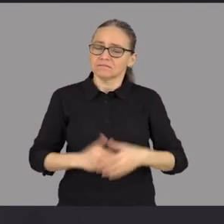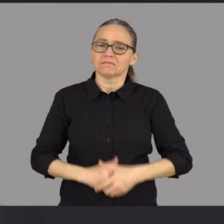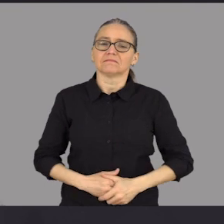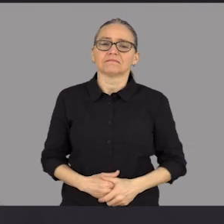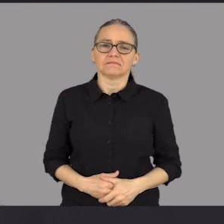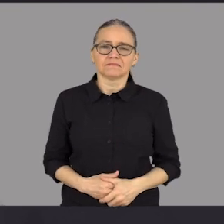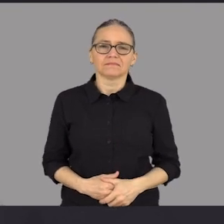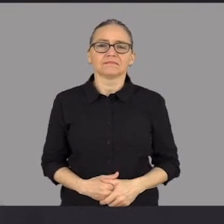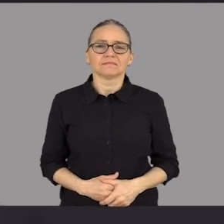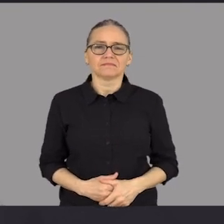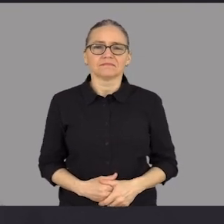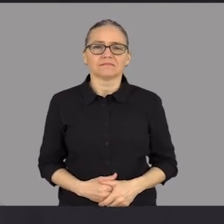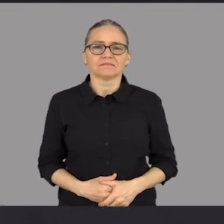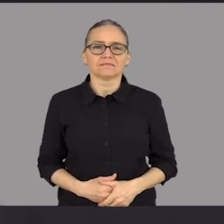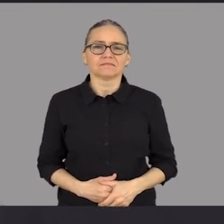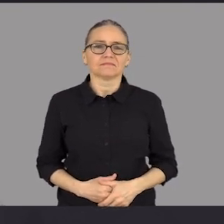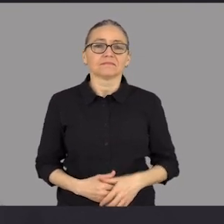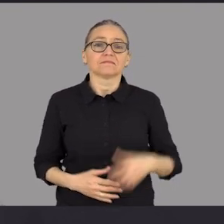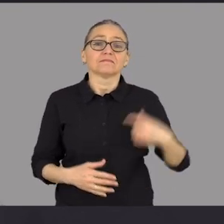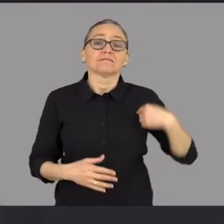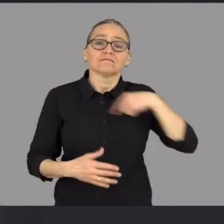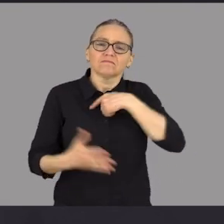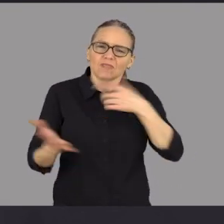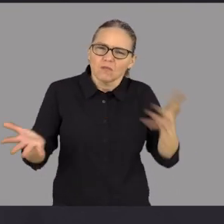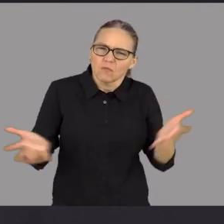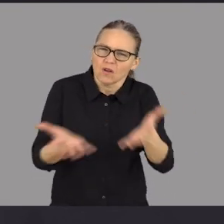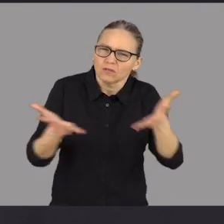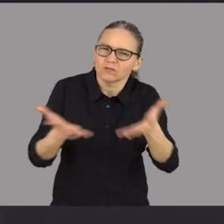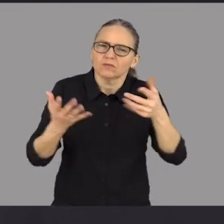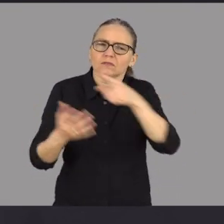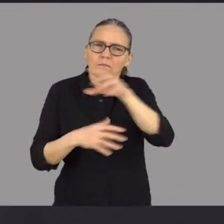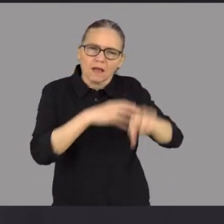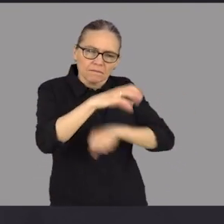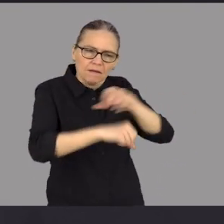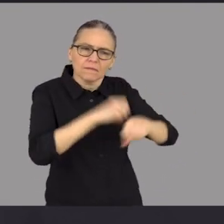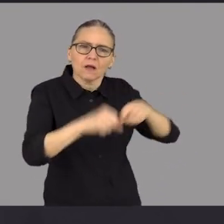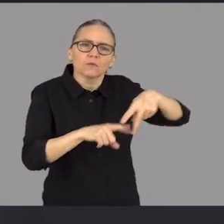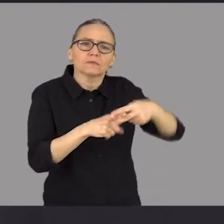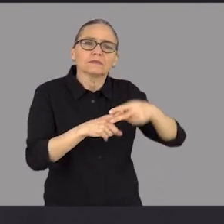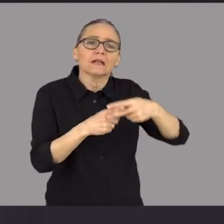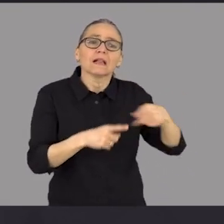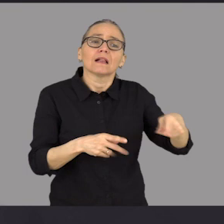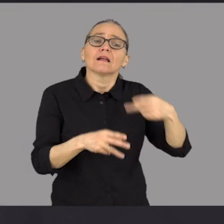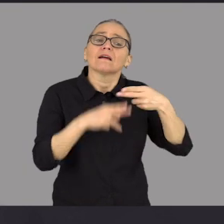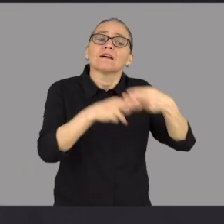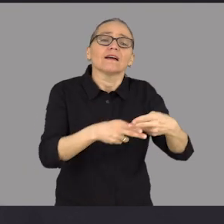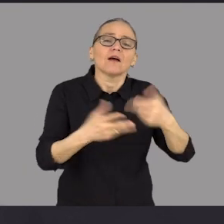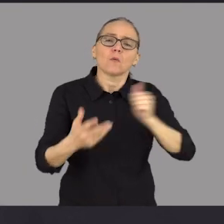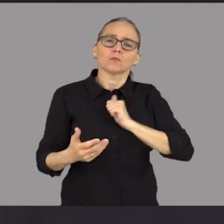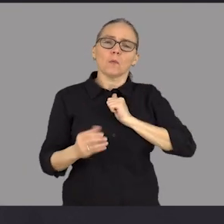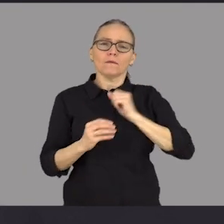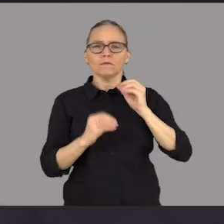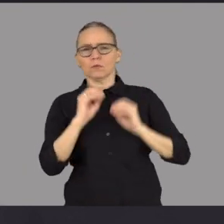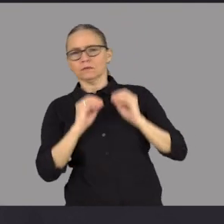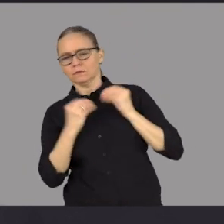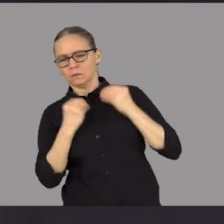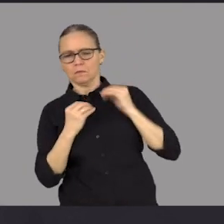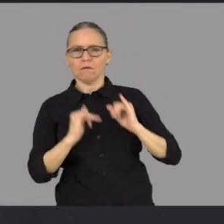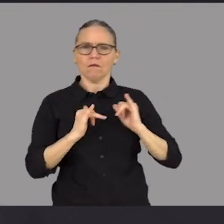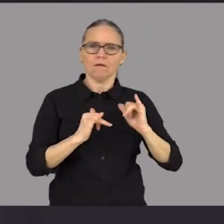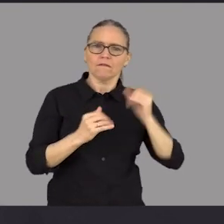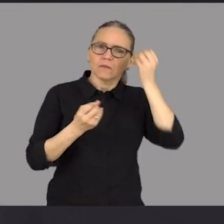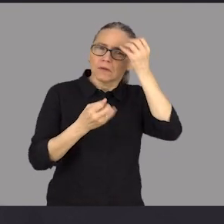procedures. We encourage you to review the toolkit and complete the self-assessment.